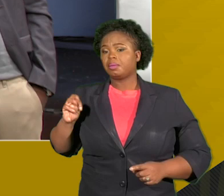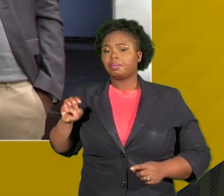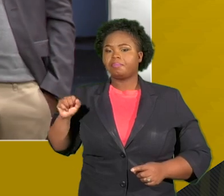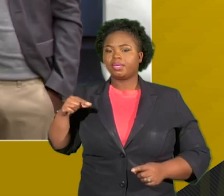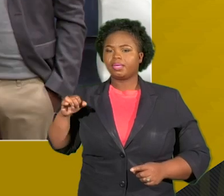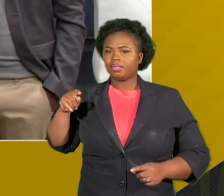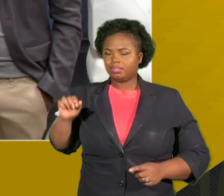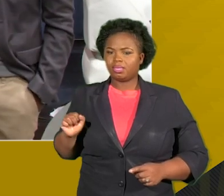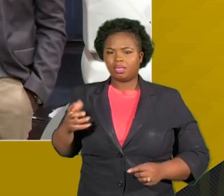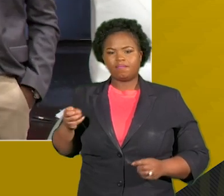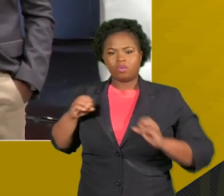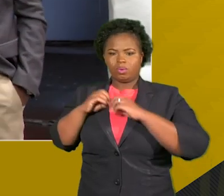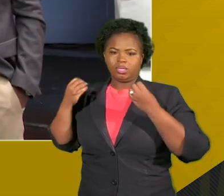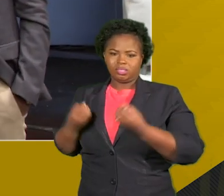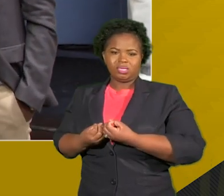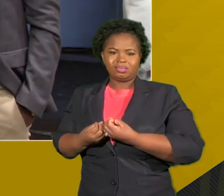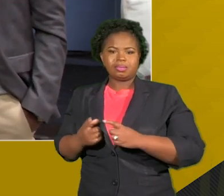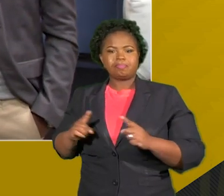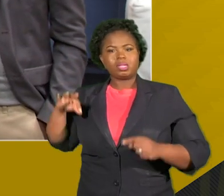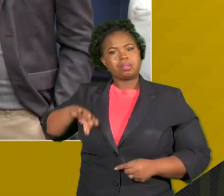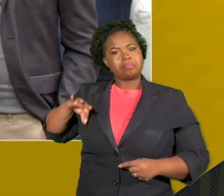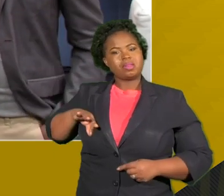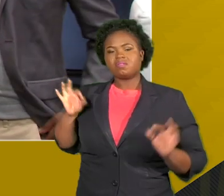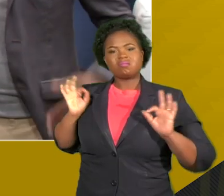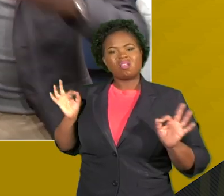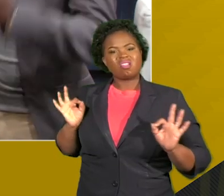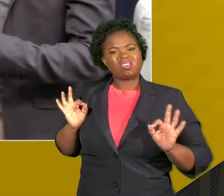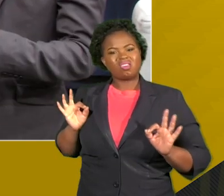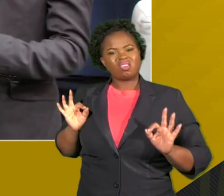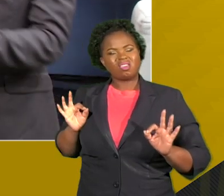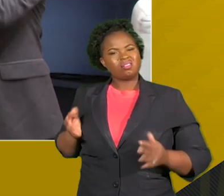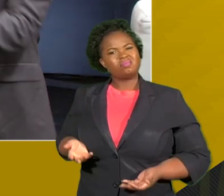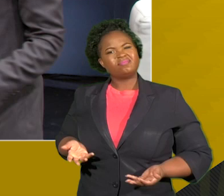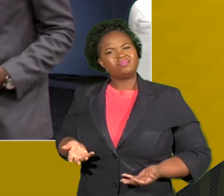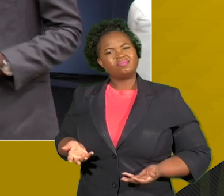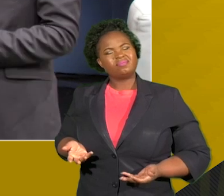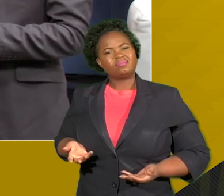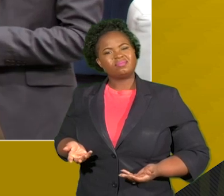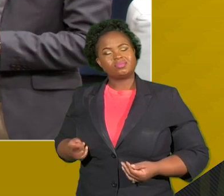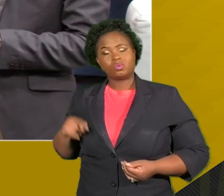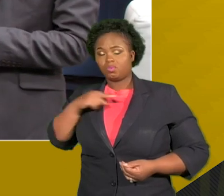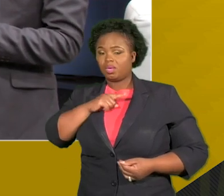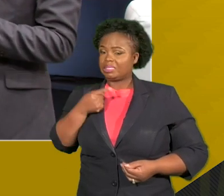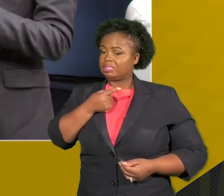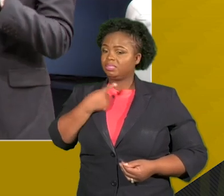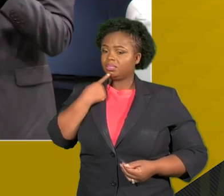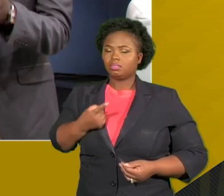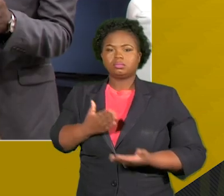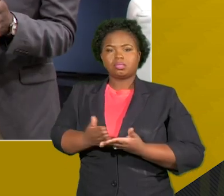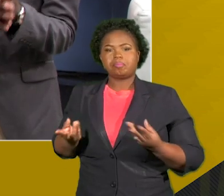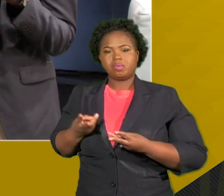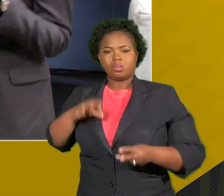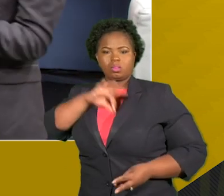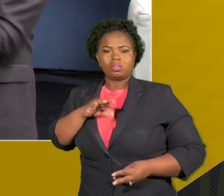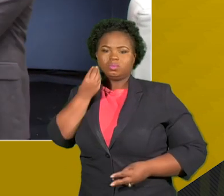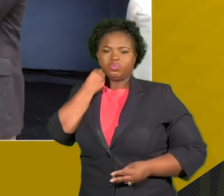ba-run organization, abathathi ngisho ne-cent okwamanje. Esimene sinjengalesi nithini Makgethe uMama Yvonne nitshele ukuthi khona abantu abathatha le